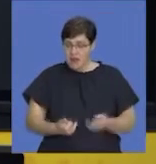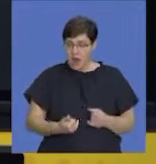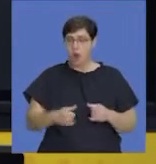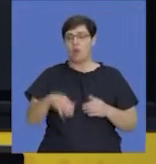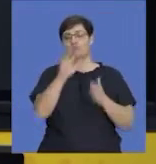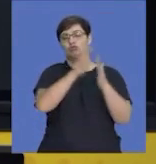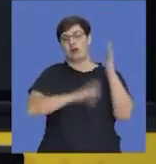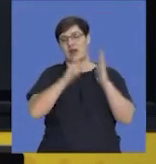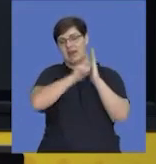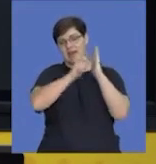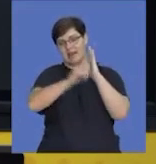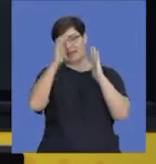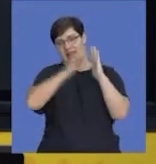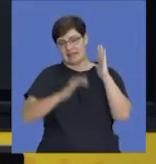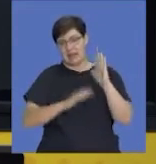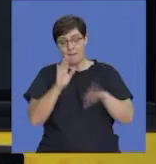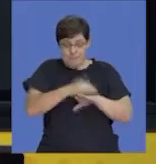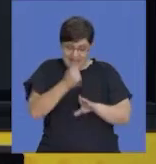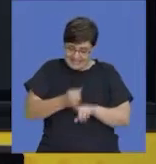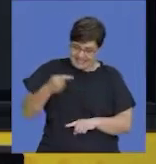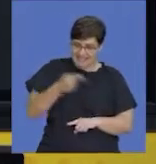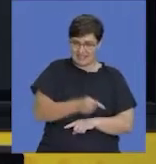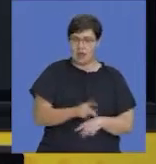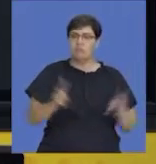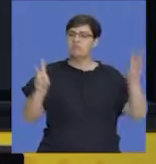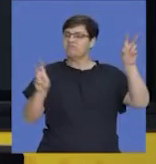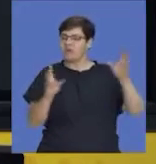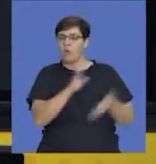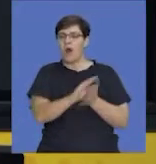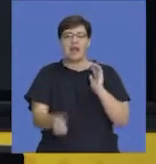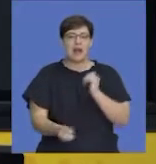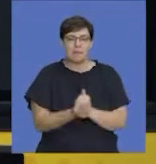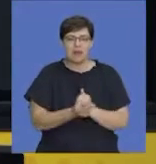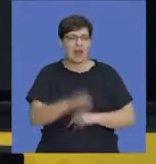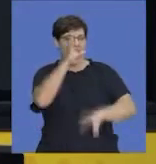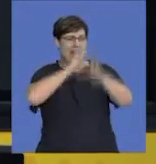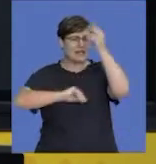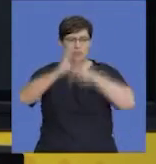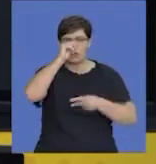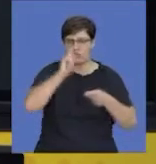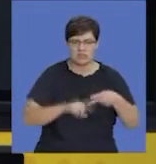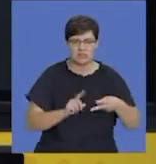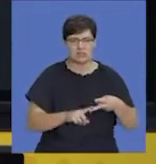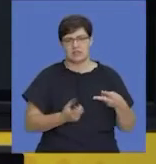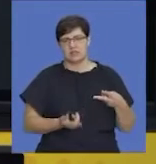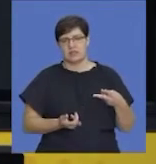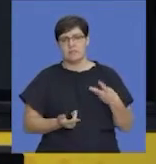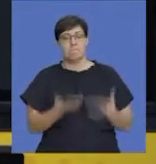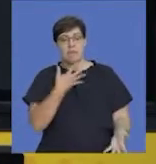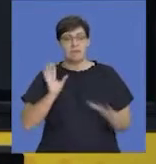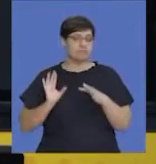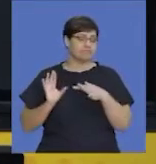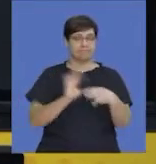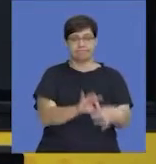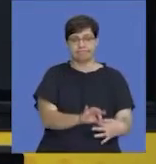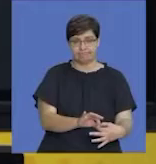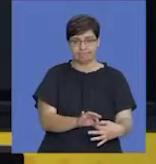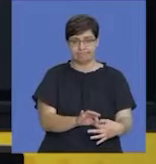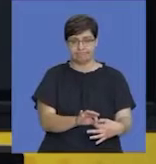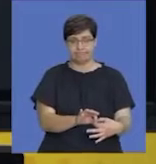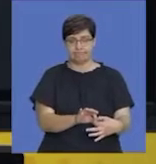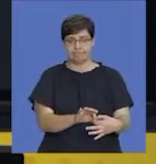essay based on something like this. So we need to look at incidents, we need to look at experiences. You can even